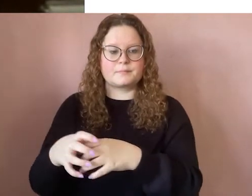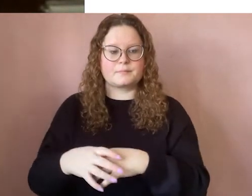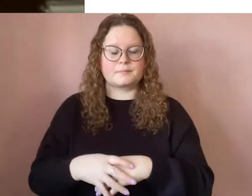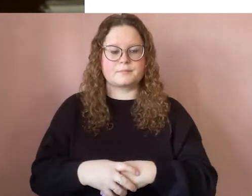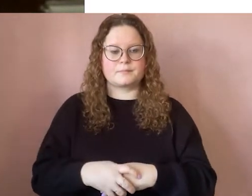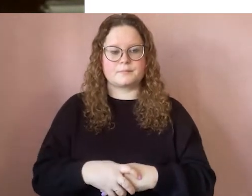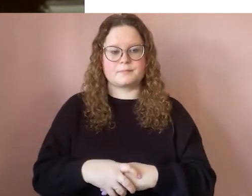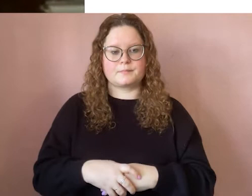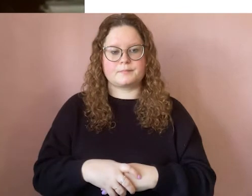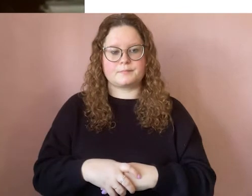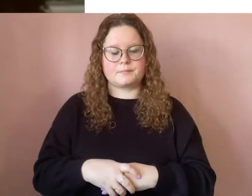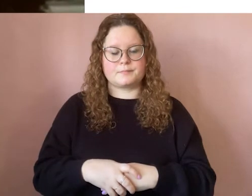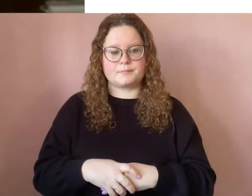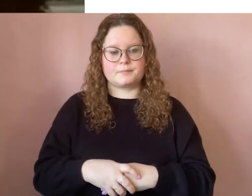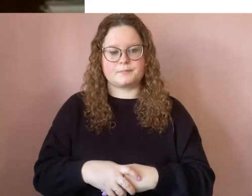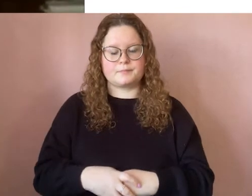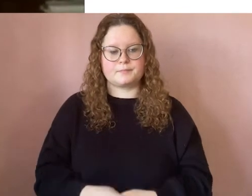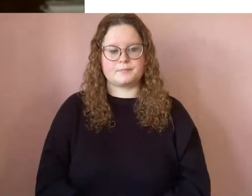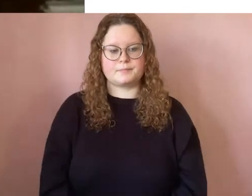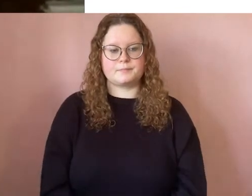fact that